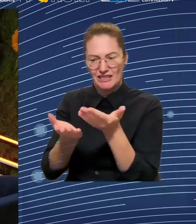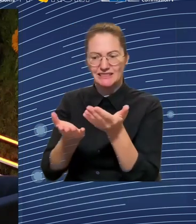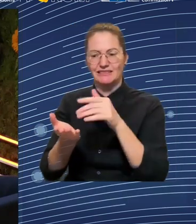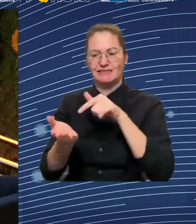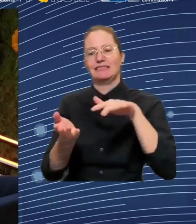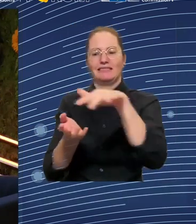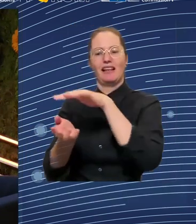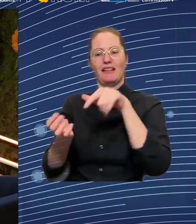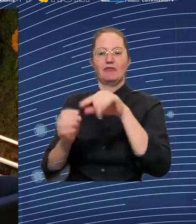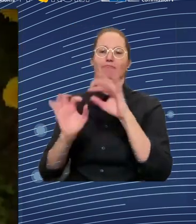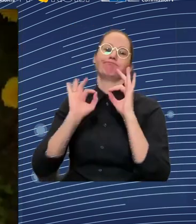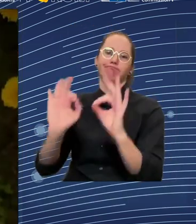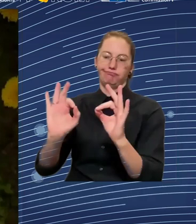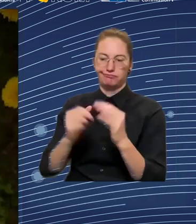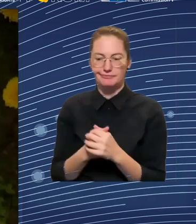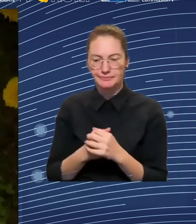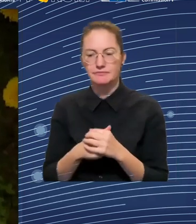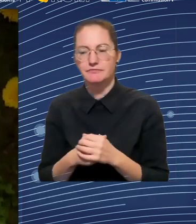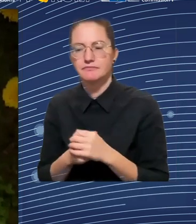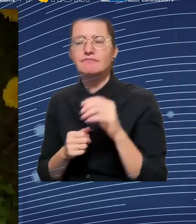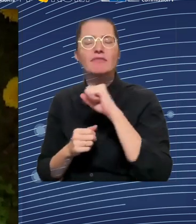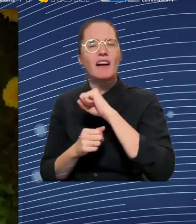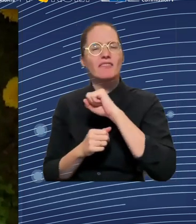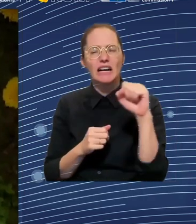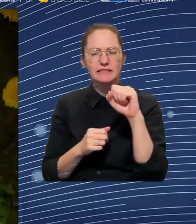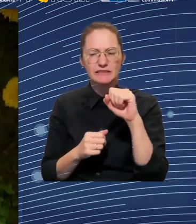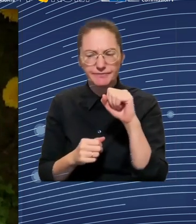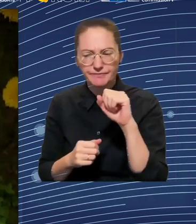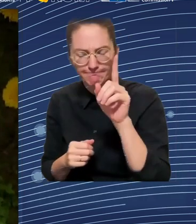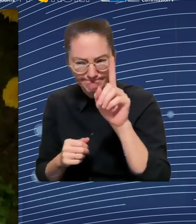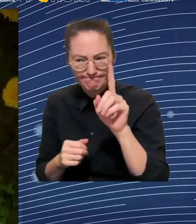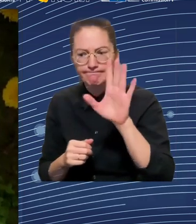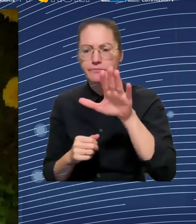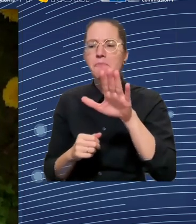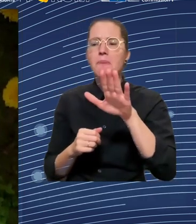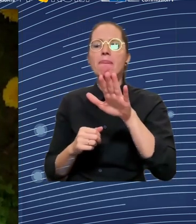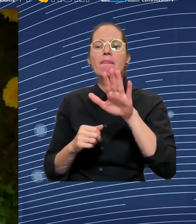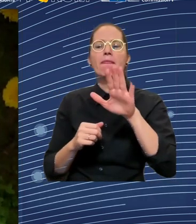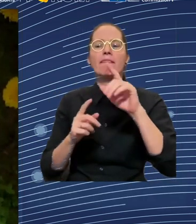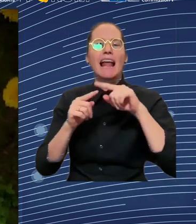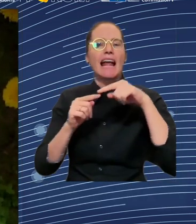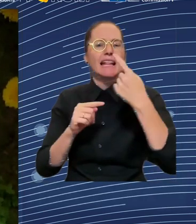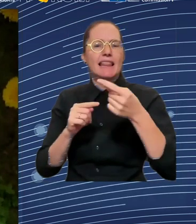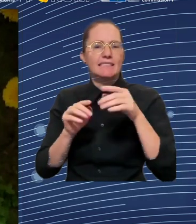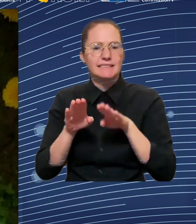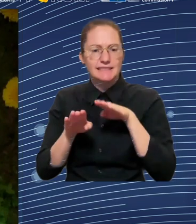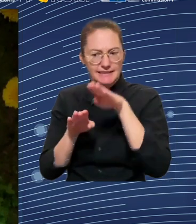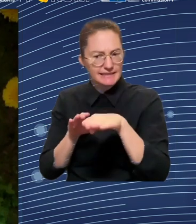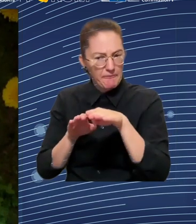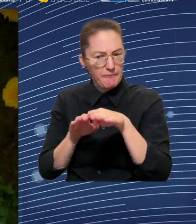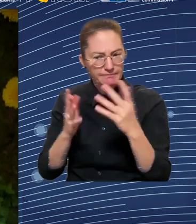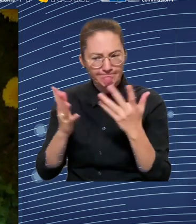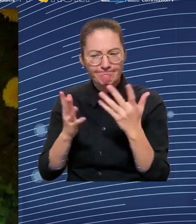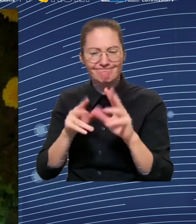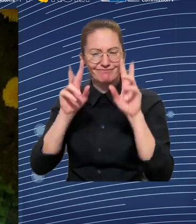segregation, and this also ties into what Barbara was saying, affects working conditions quite a lot. For example, in this case,